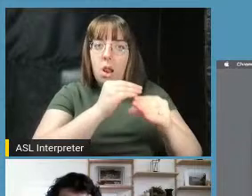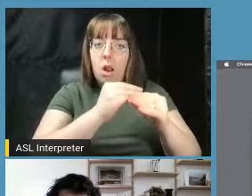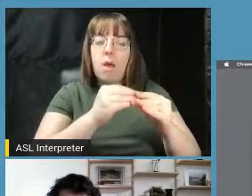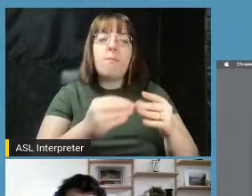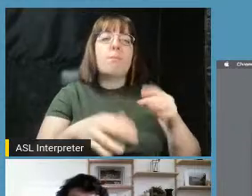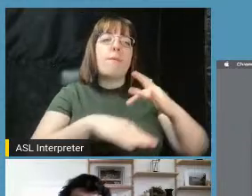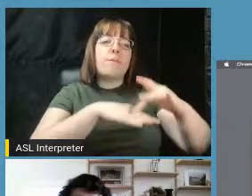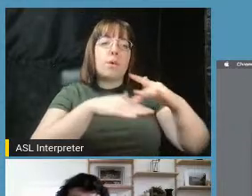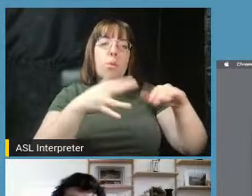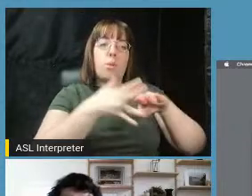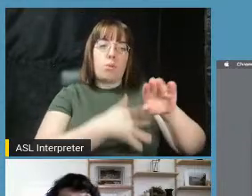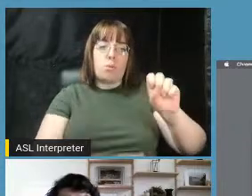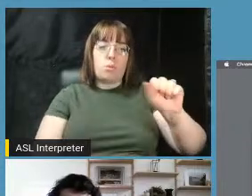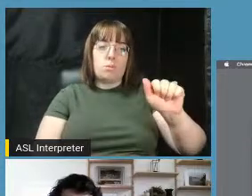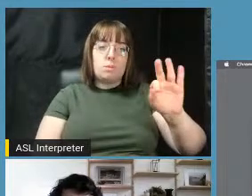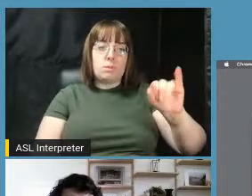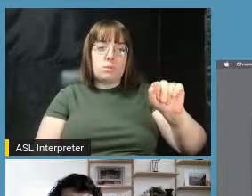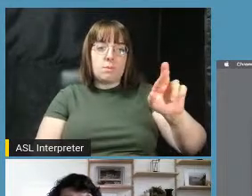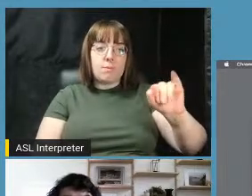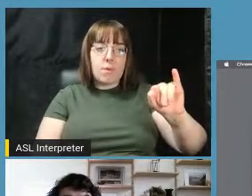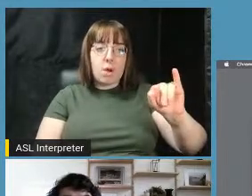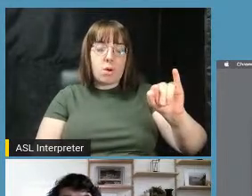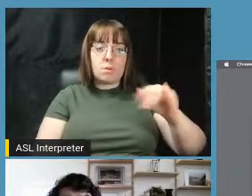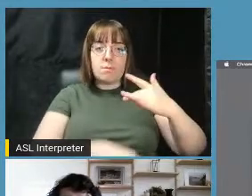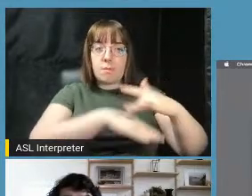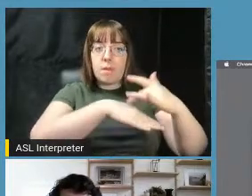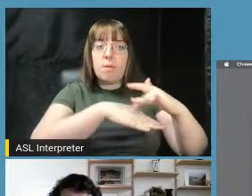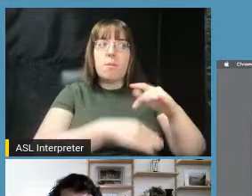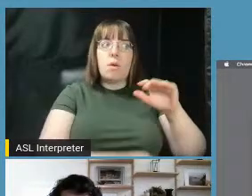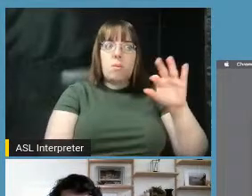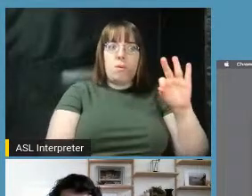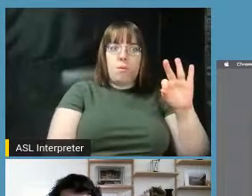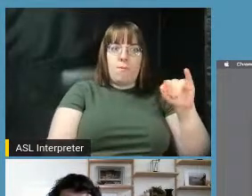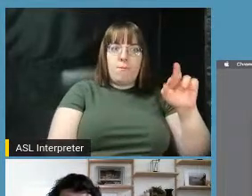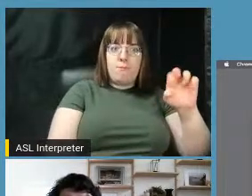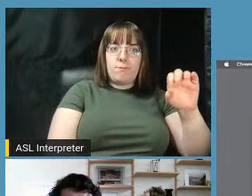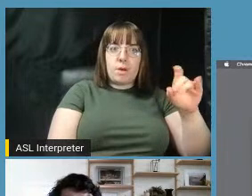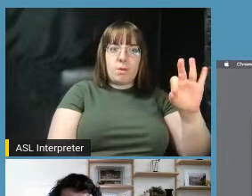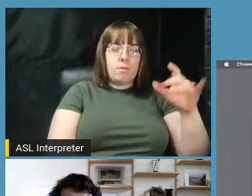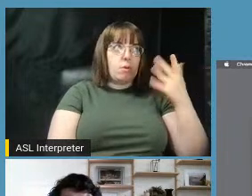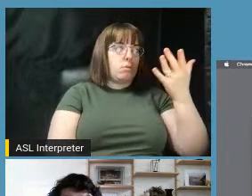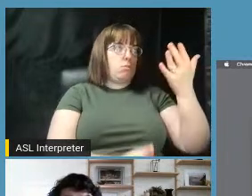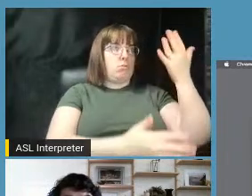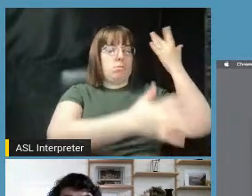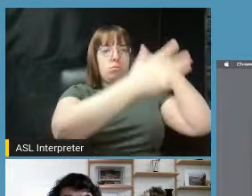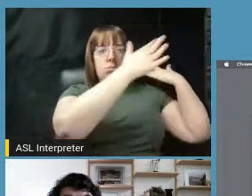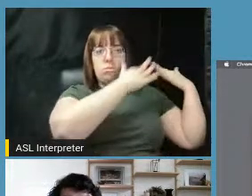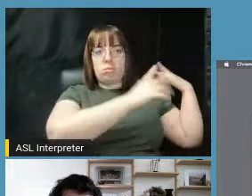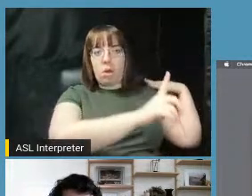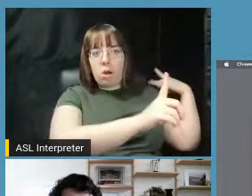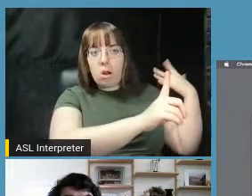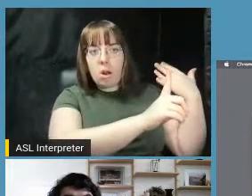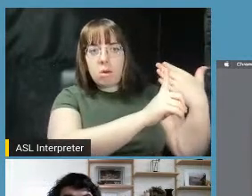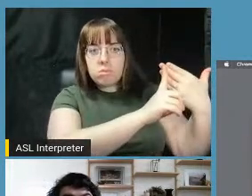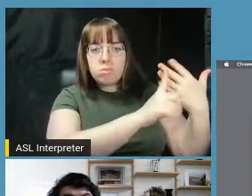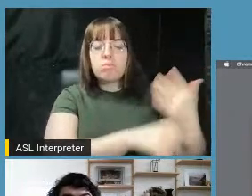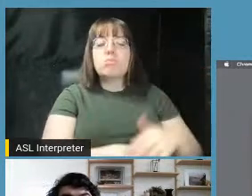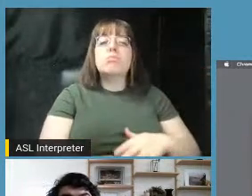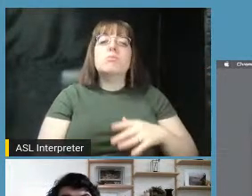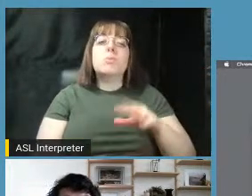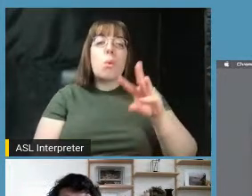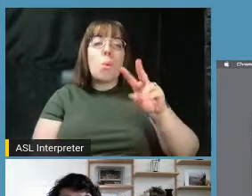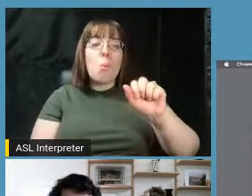well, Mhm. and have been available for Firefox forever. But here's the Wave extension. So just clicking